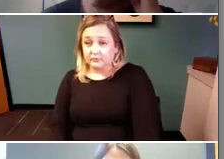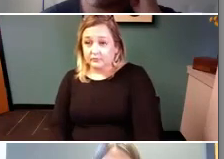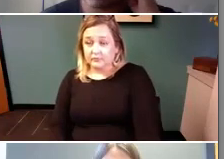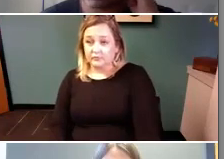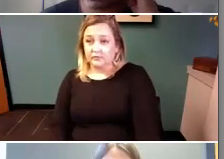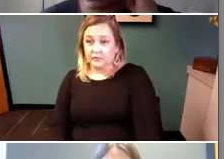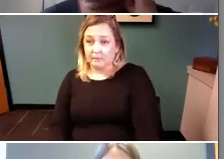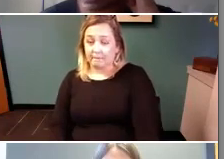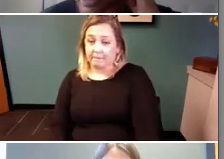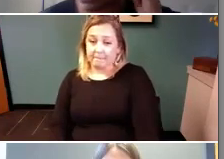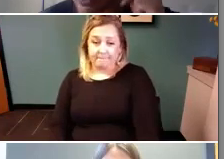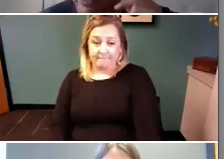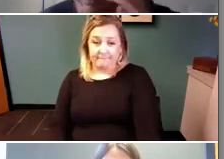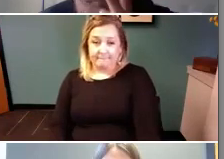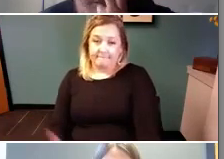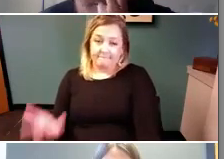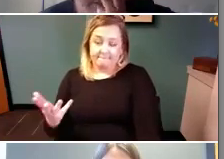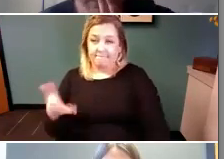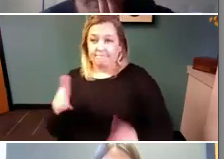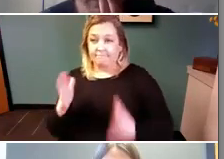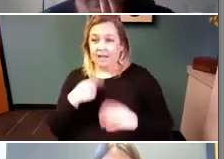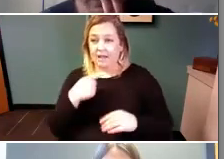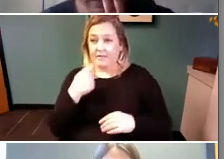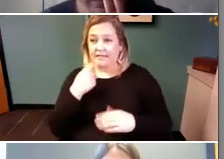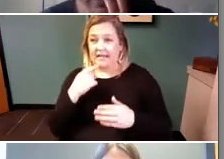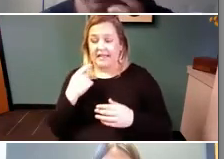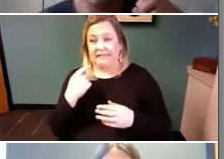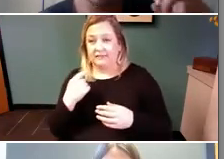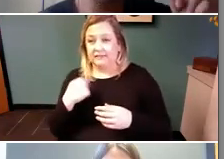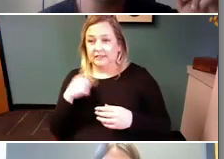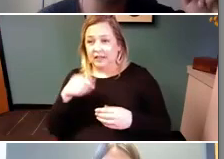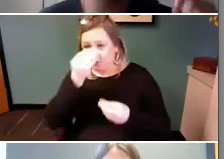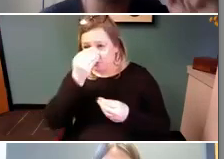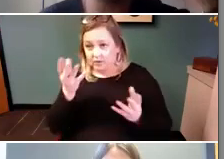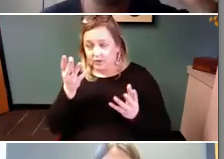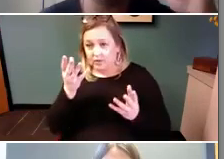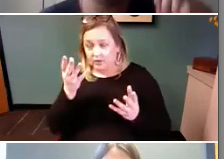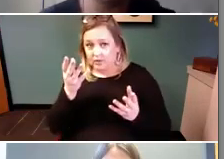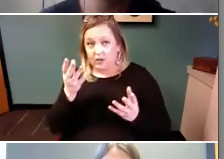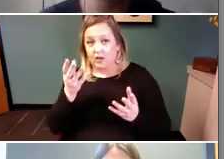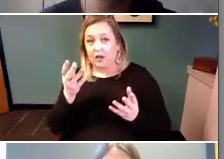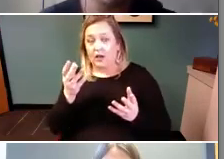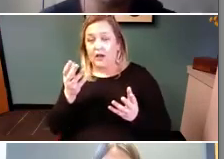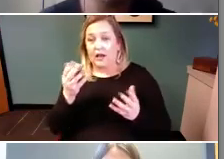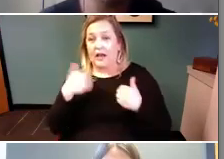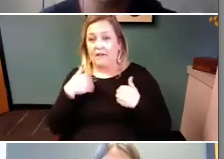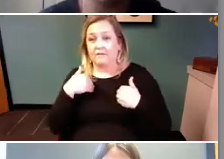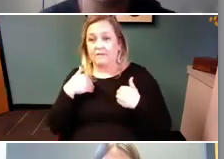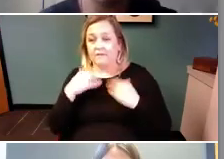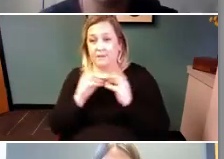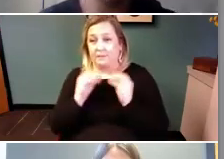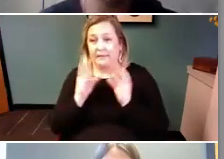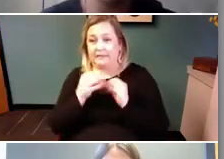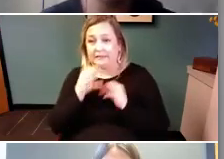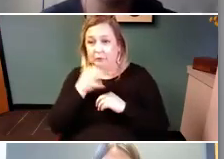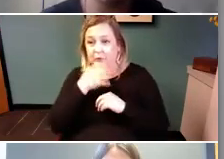Okay, let's say this. I do have a meeting recently, so we will talk about this